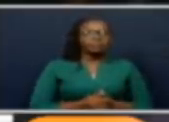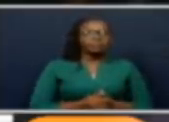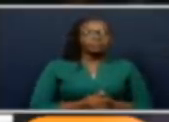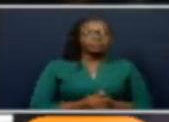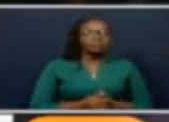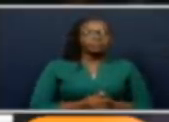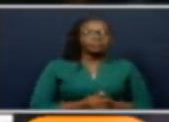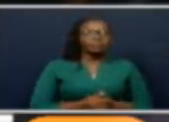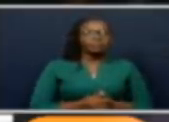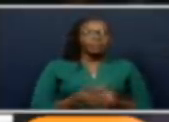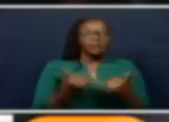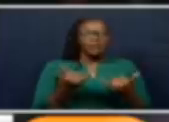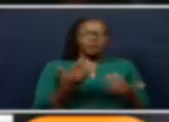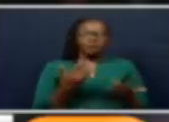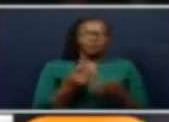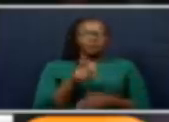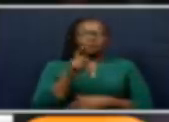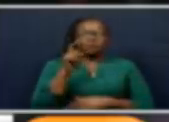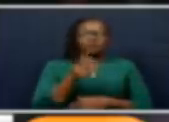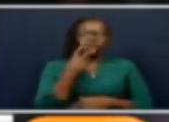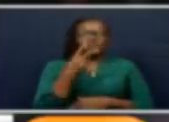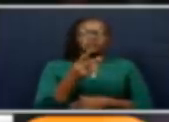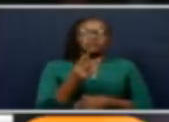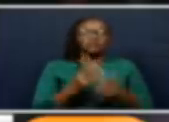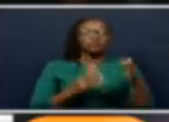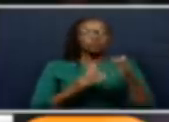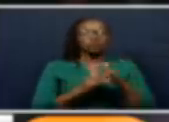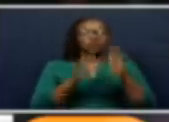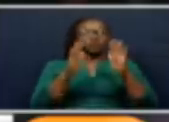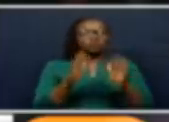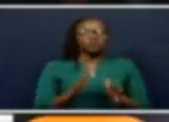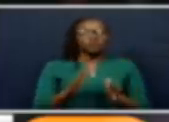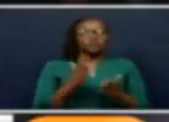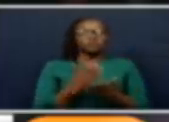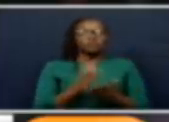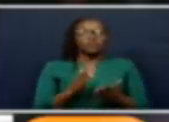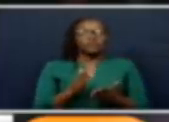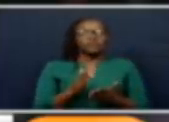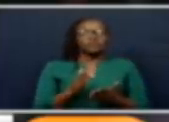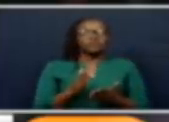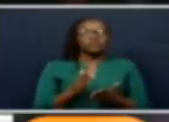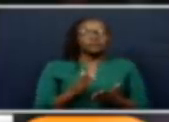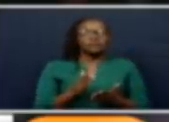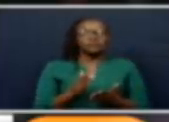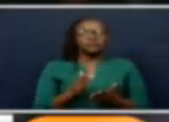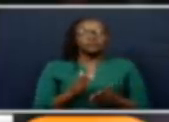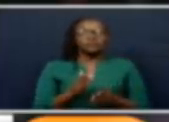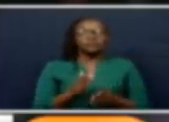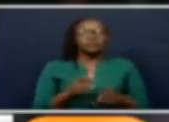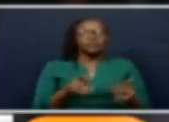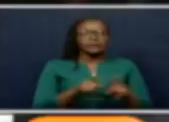And you see, the most important part of any leadership is not to antagonize institutions and people.